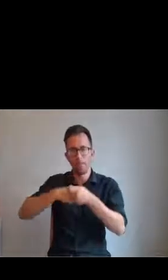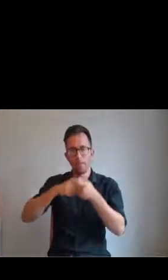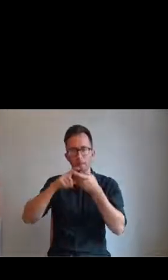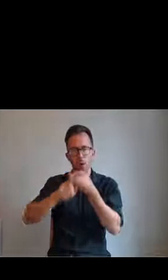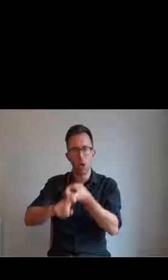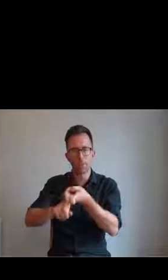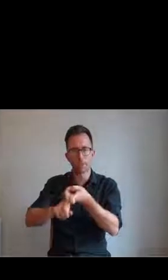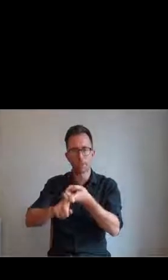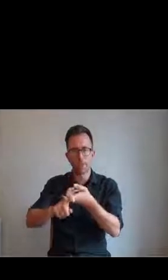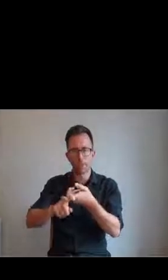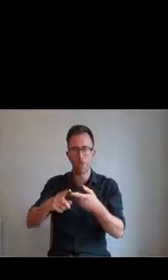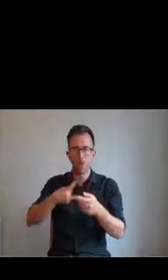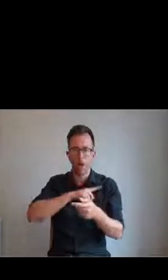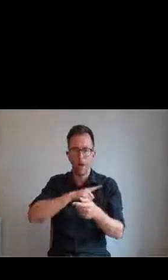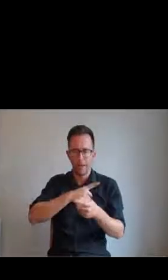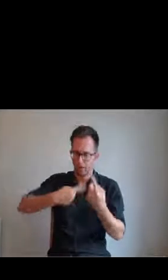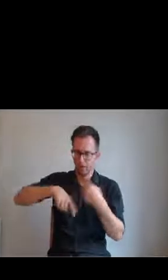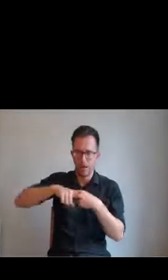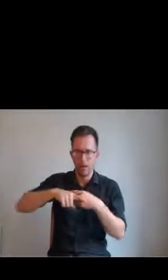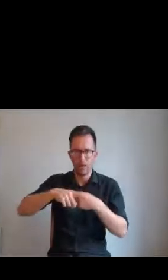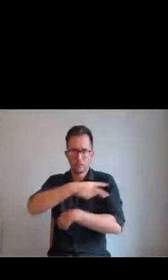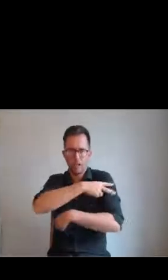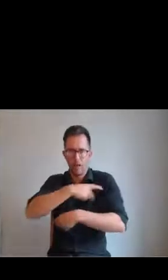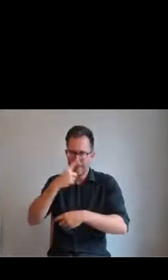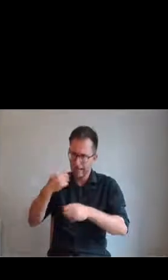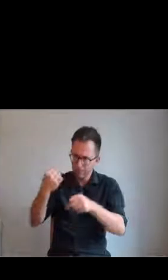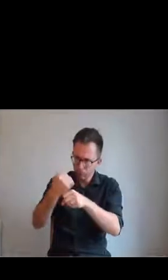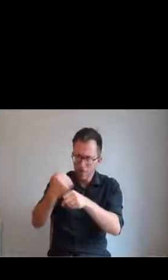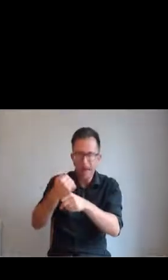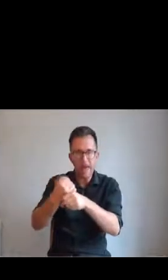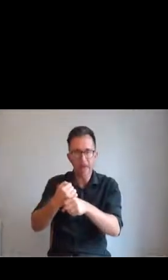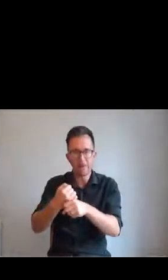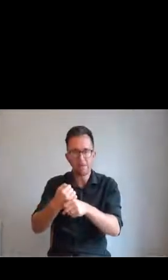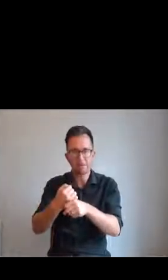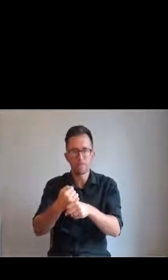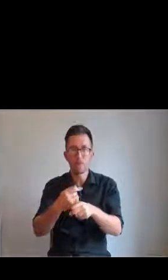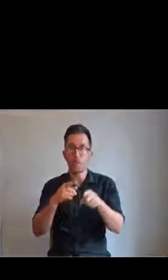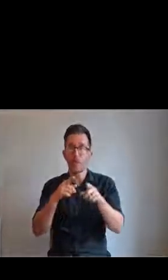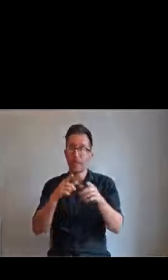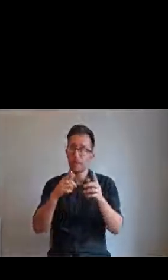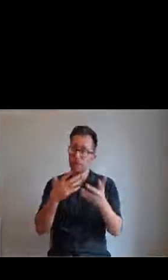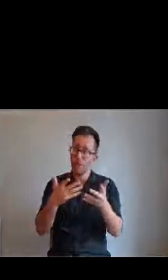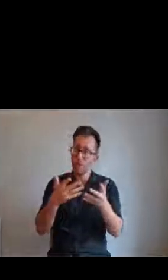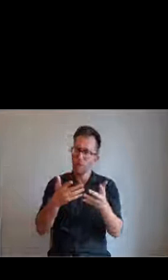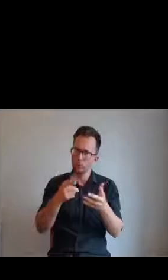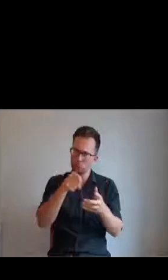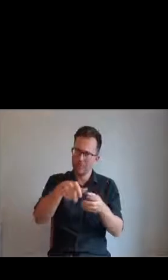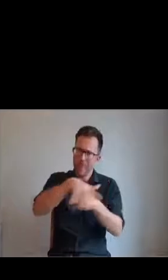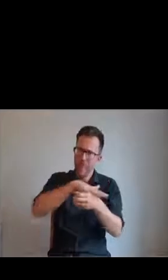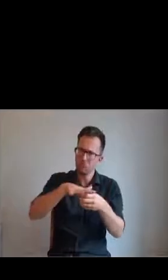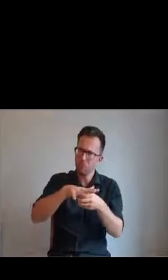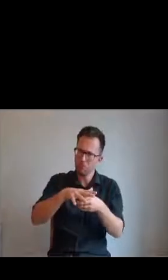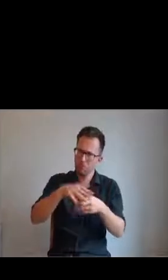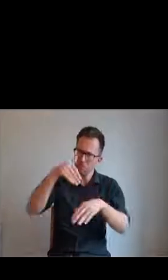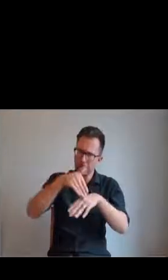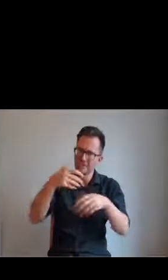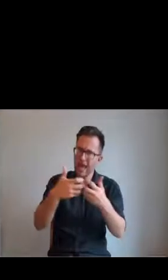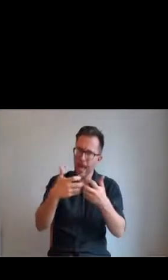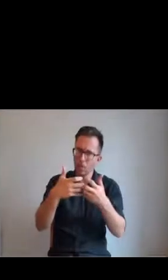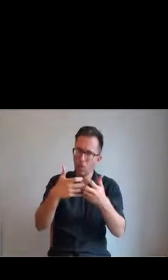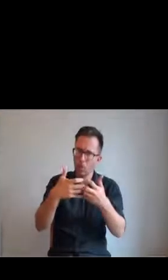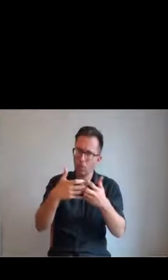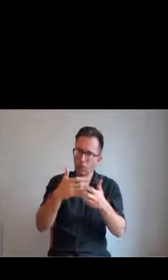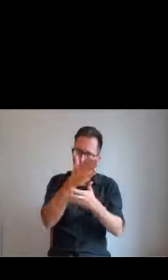pipeline. A replacement site for part of the Orsett showground has been proposed within the development boundary, and this